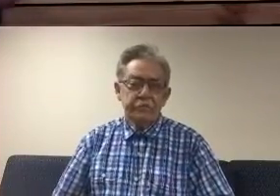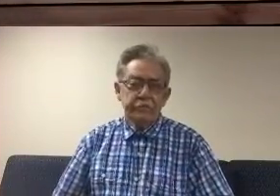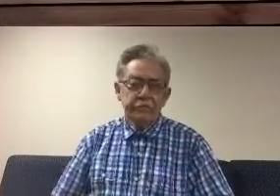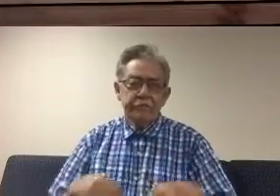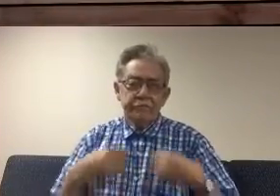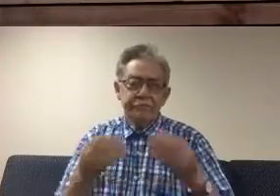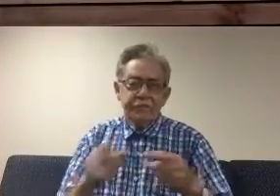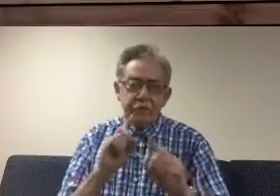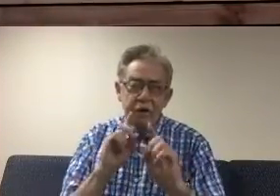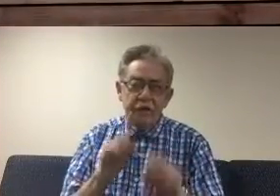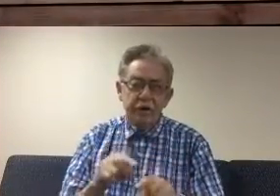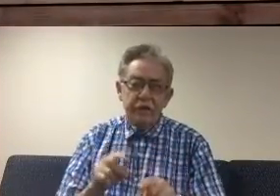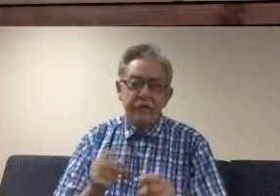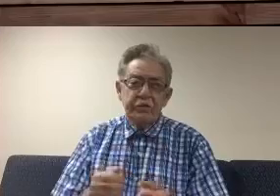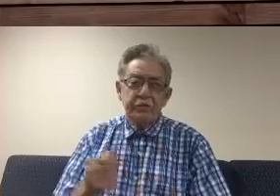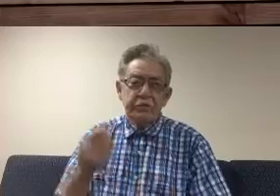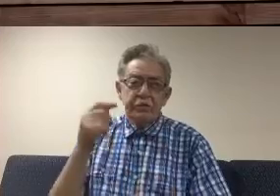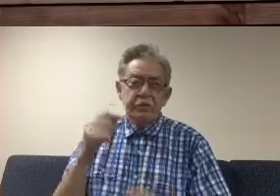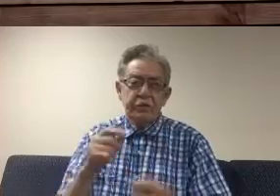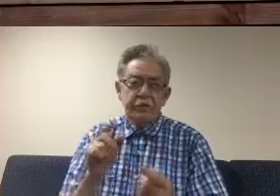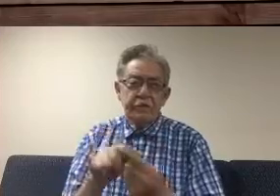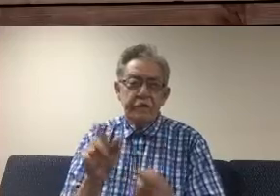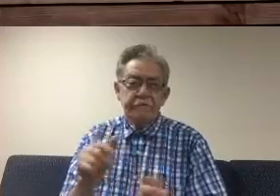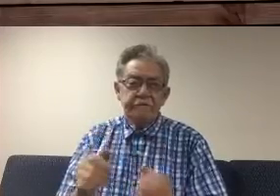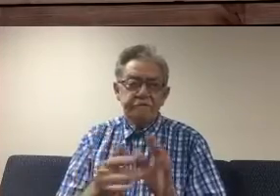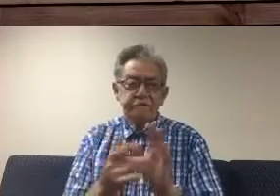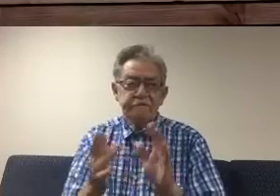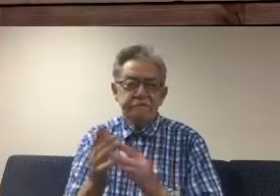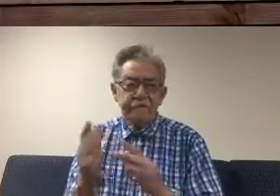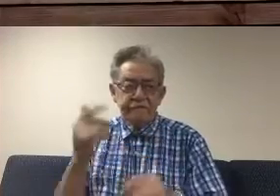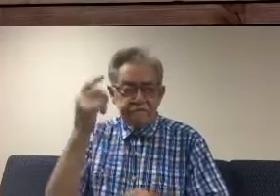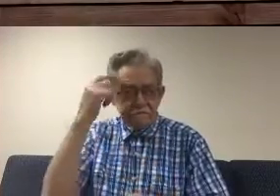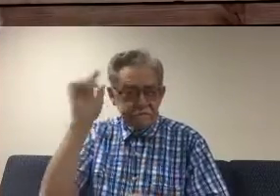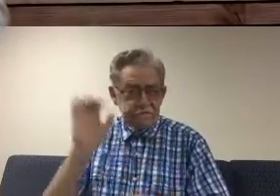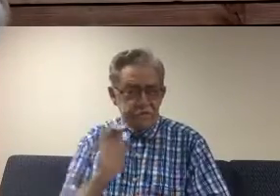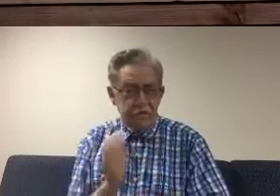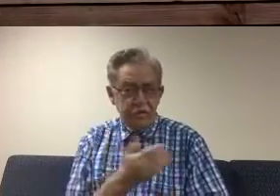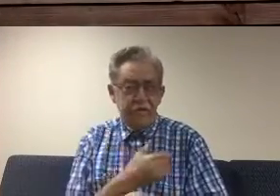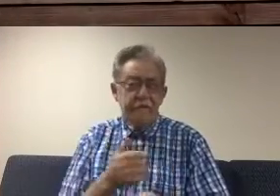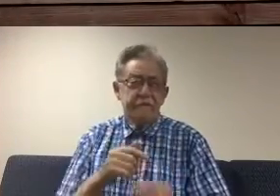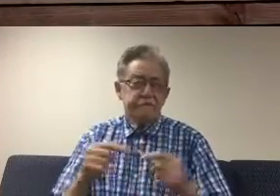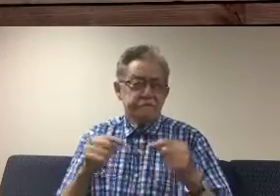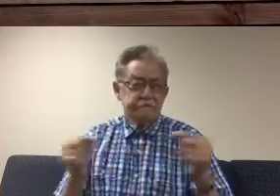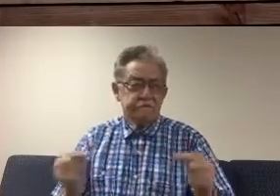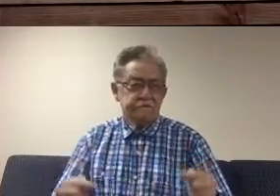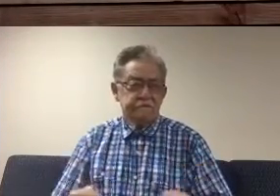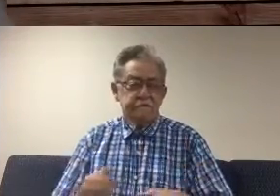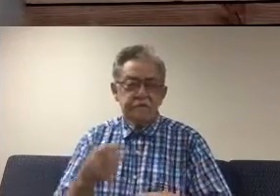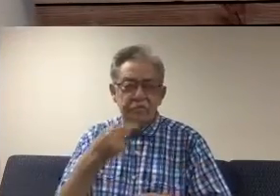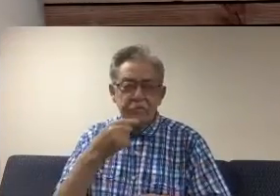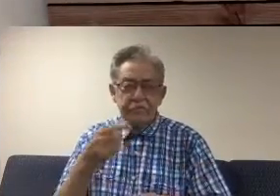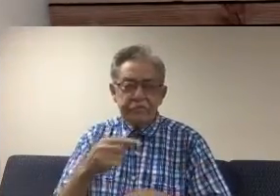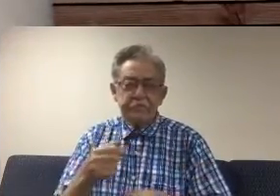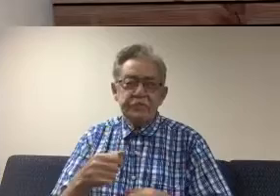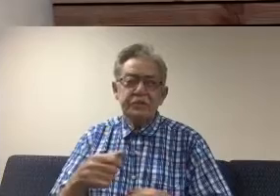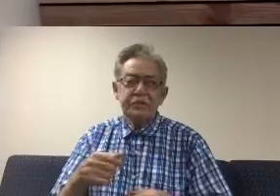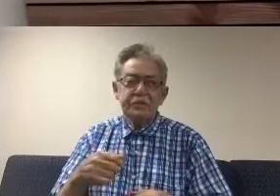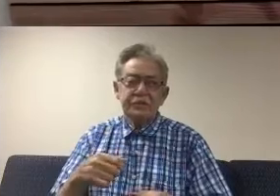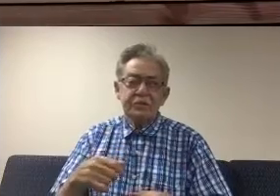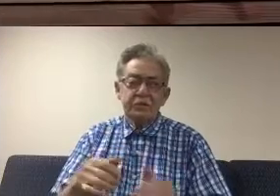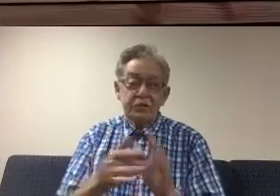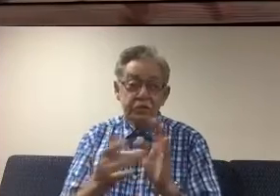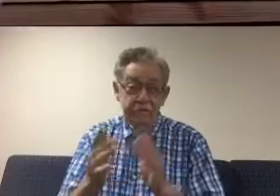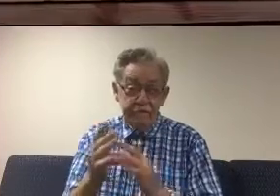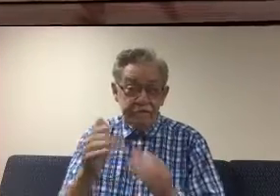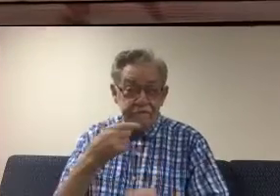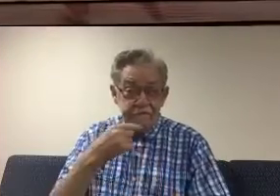have to be redeemed by Jesus. And to say that today, for you to say that,